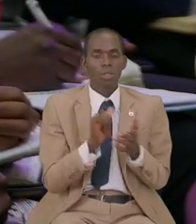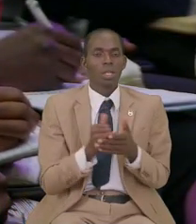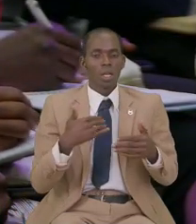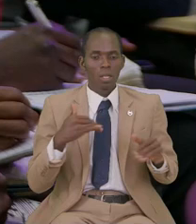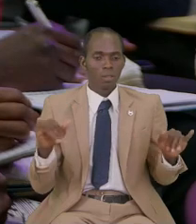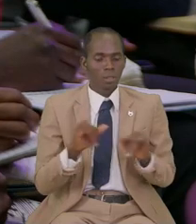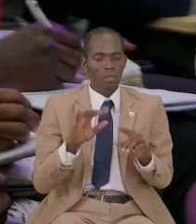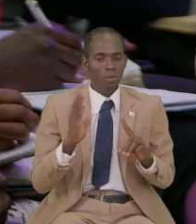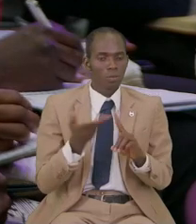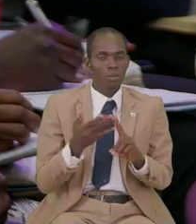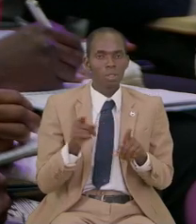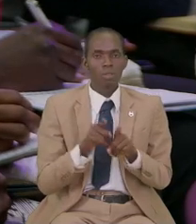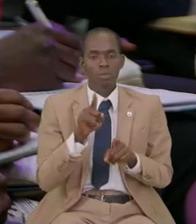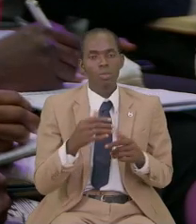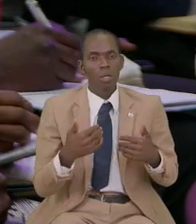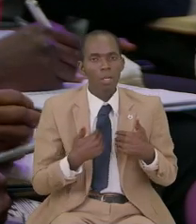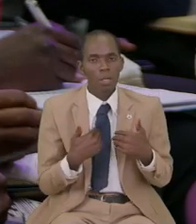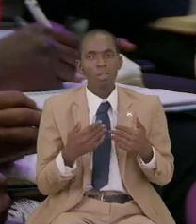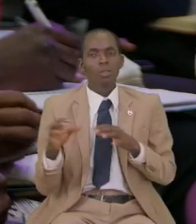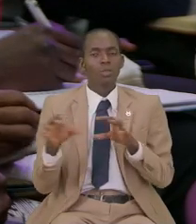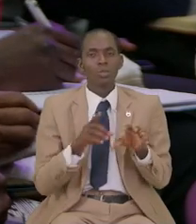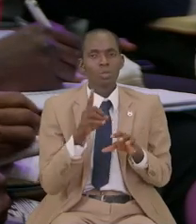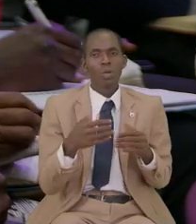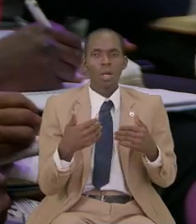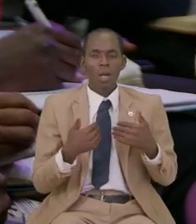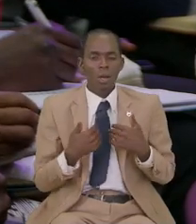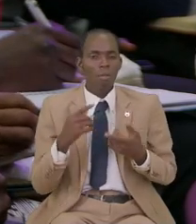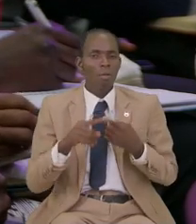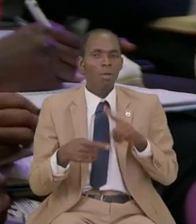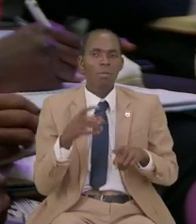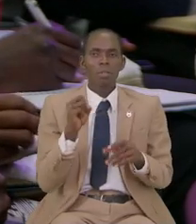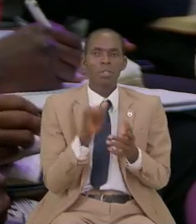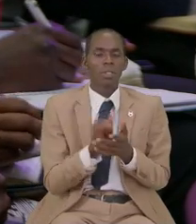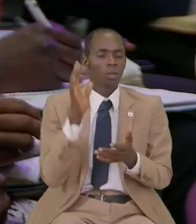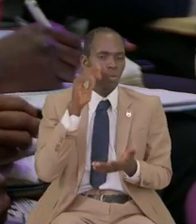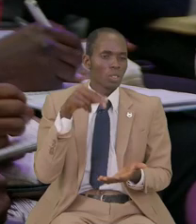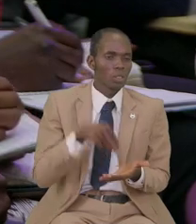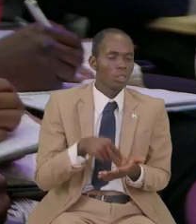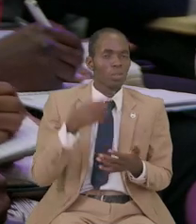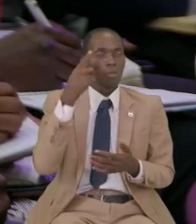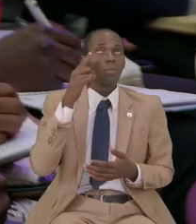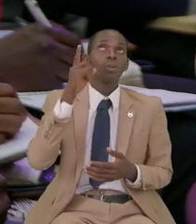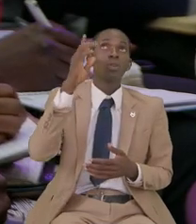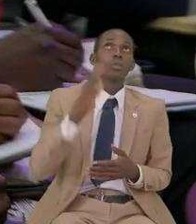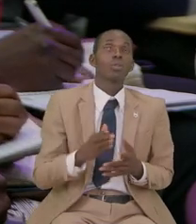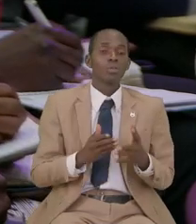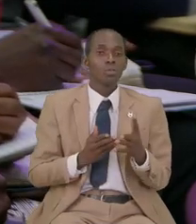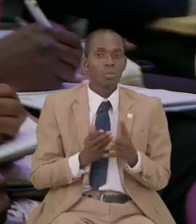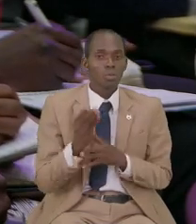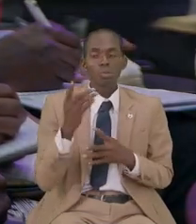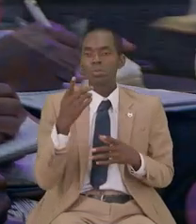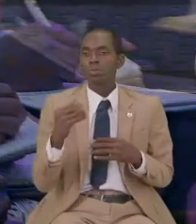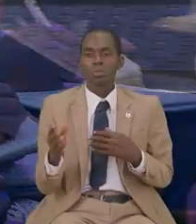same consecration as you have? Do you have companions that will stand for God through thick or